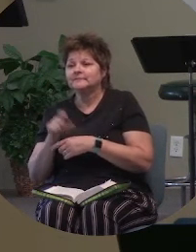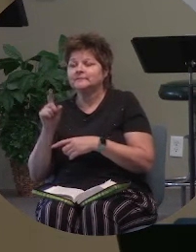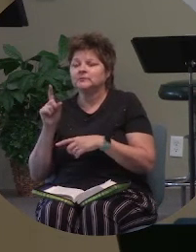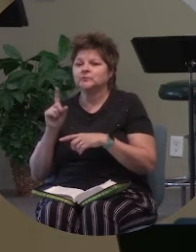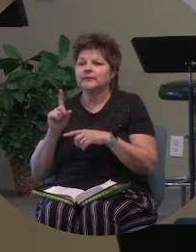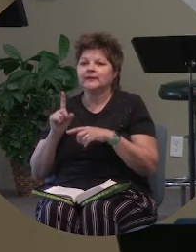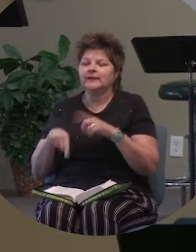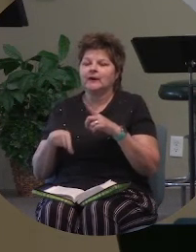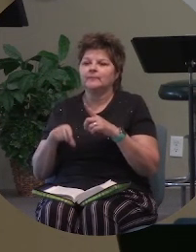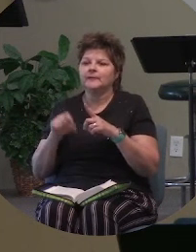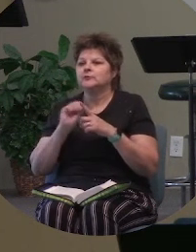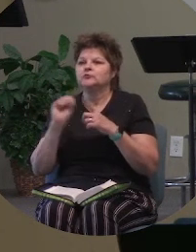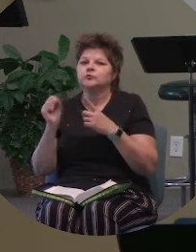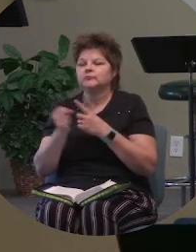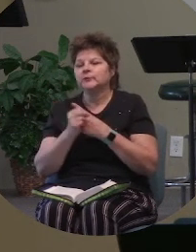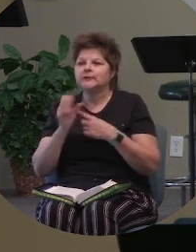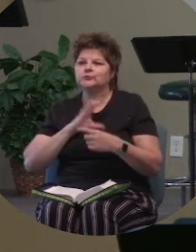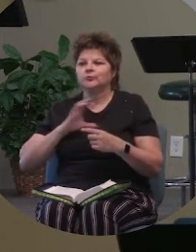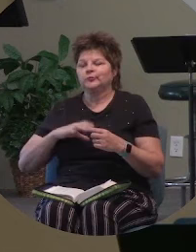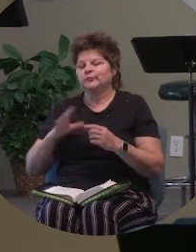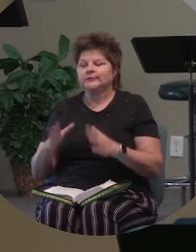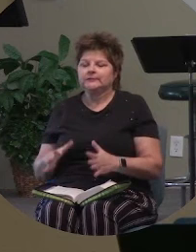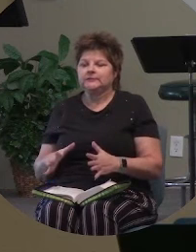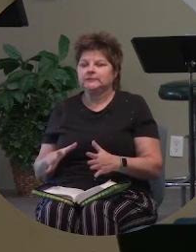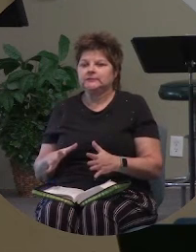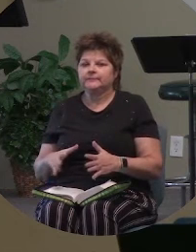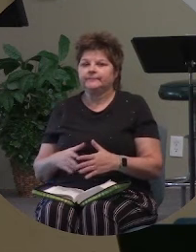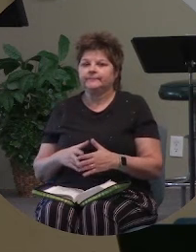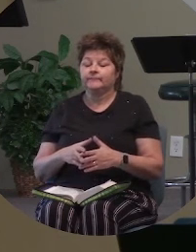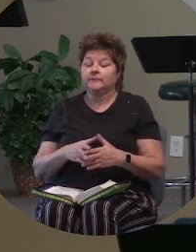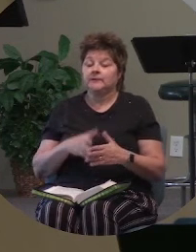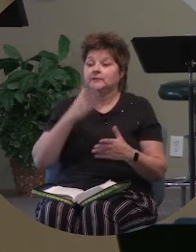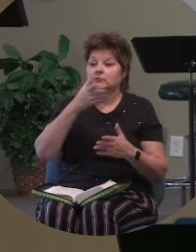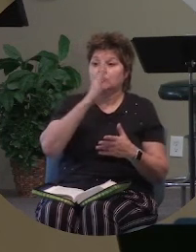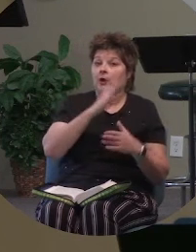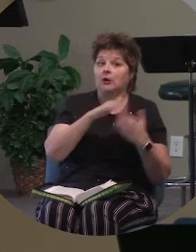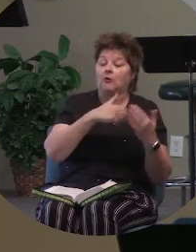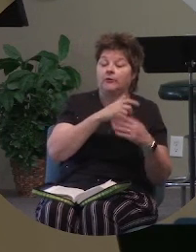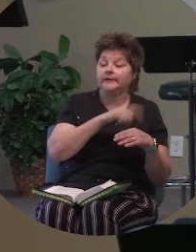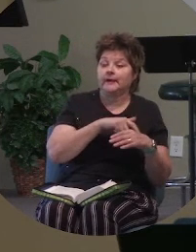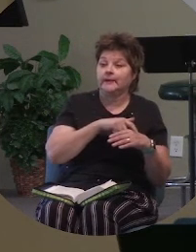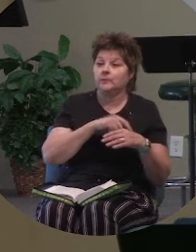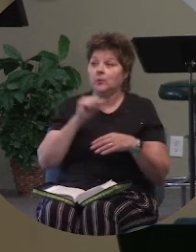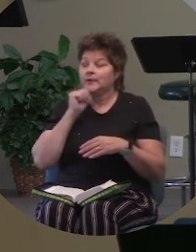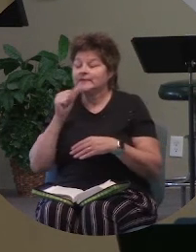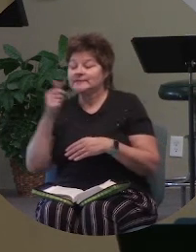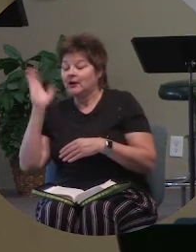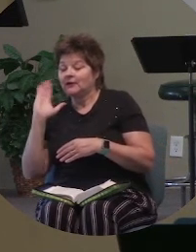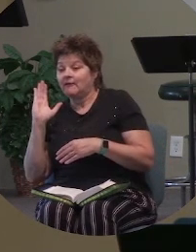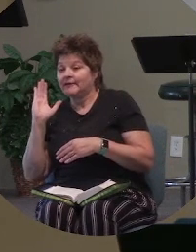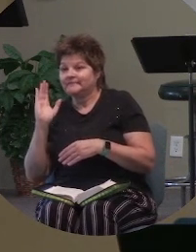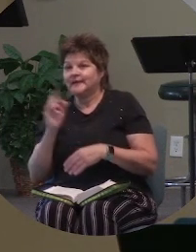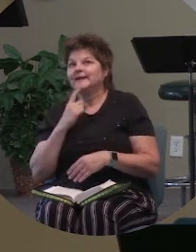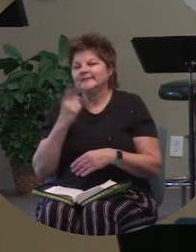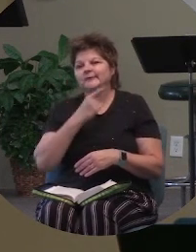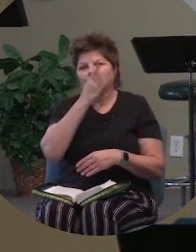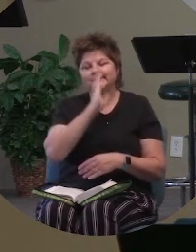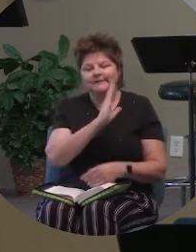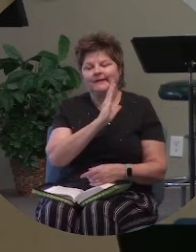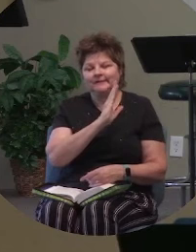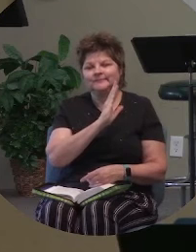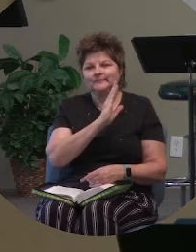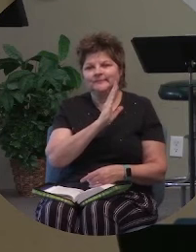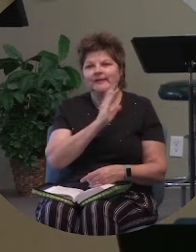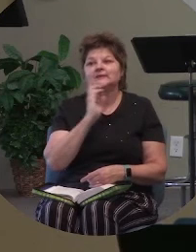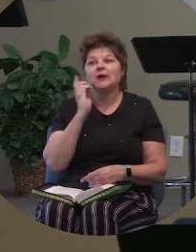circumstantial Christians. He's either God all the time or he's not God. And he's always God.